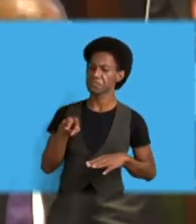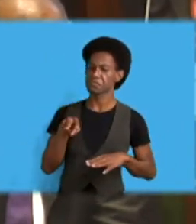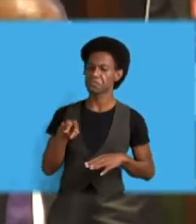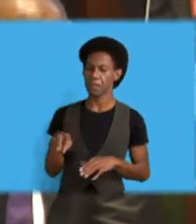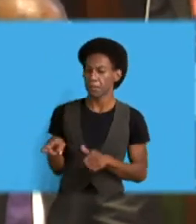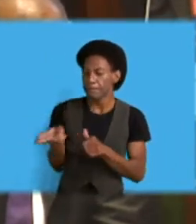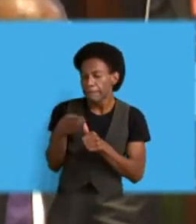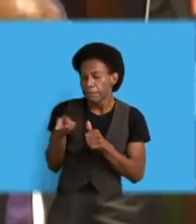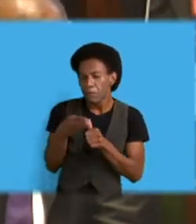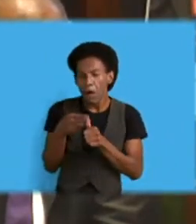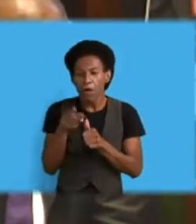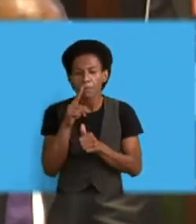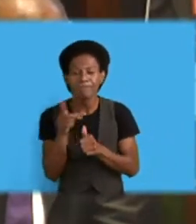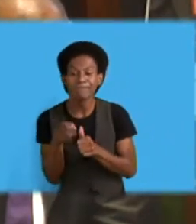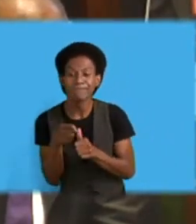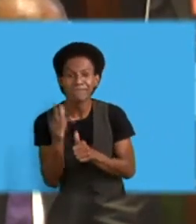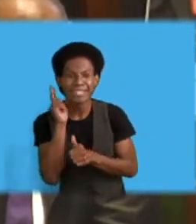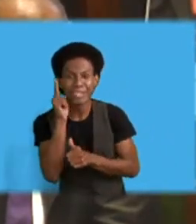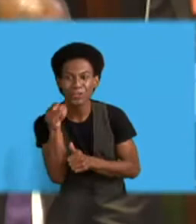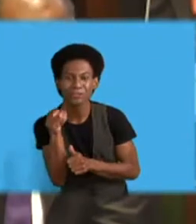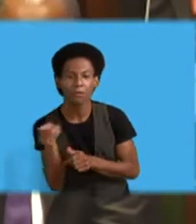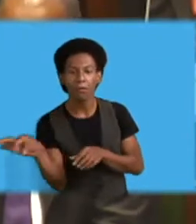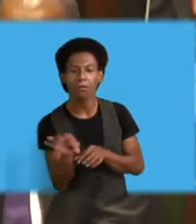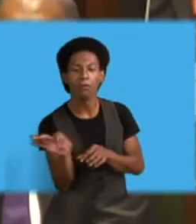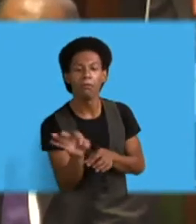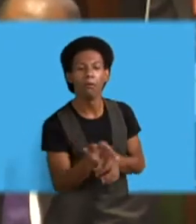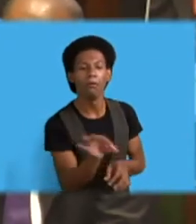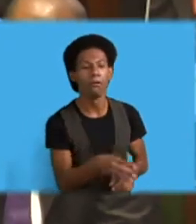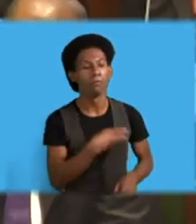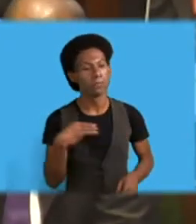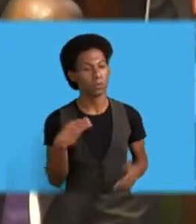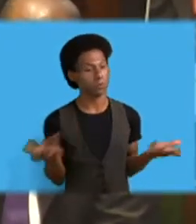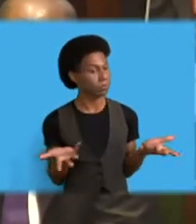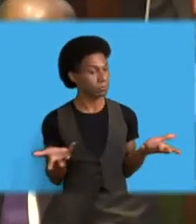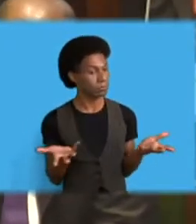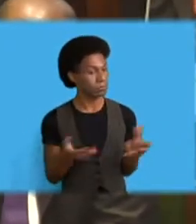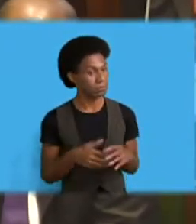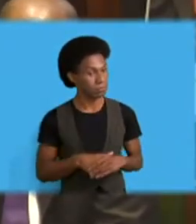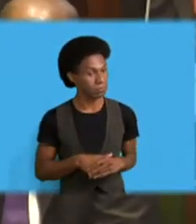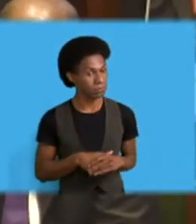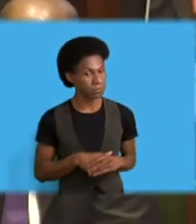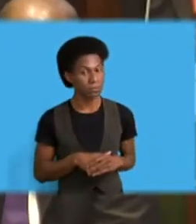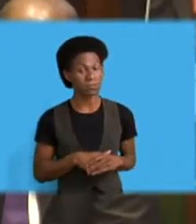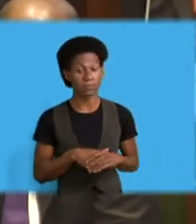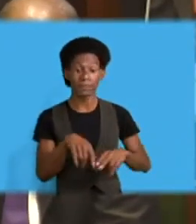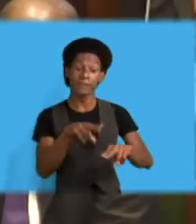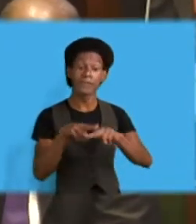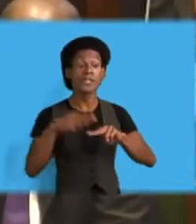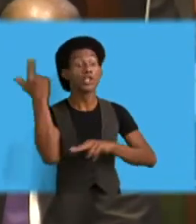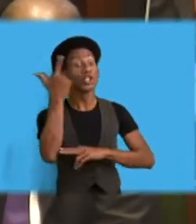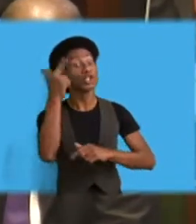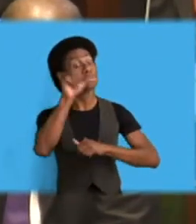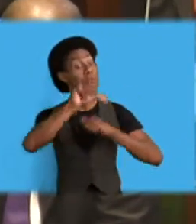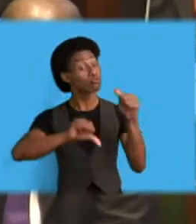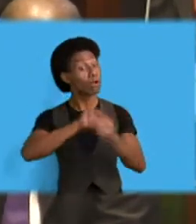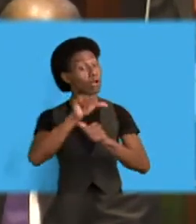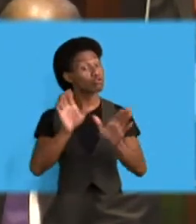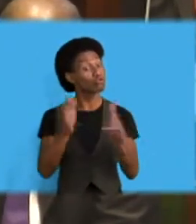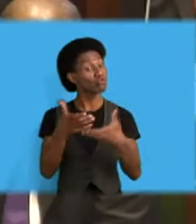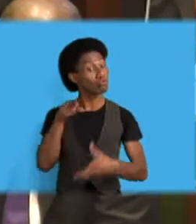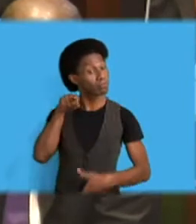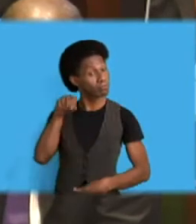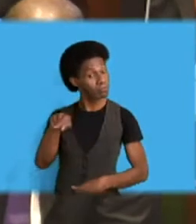the respective unions, namely the Fiji Teachers Union and the Fijian Teachers Association, and treating them with